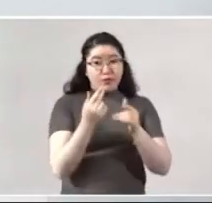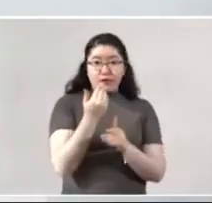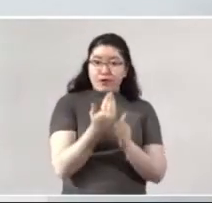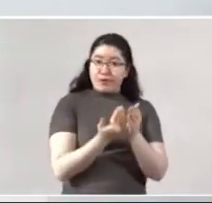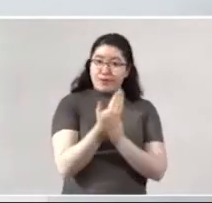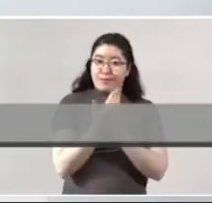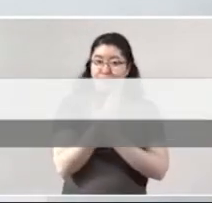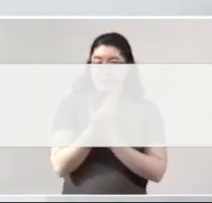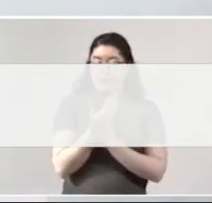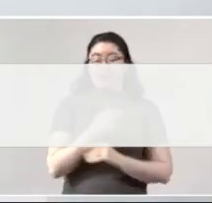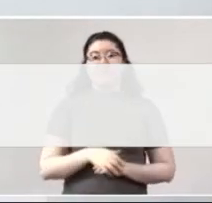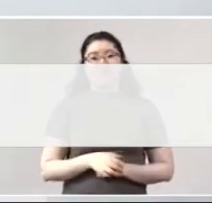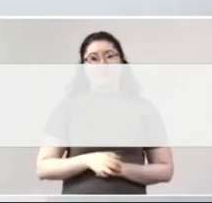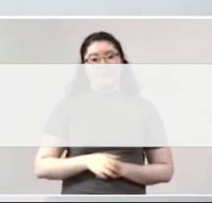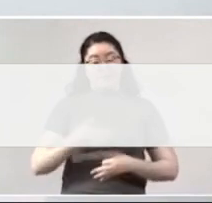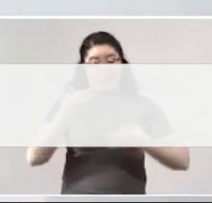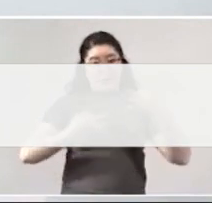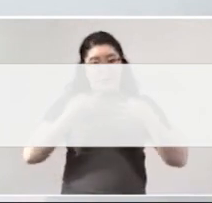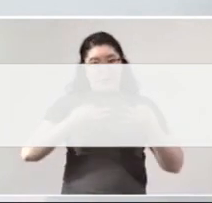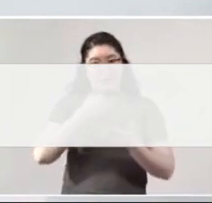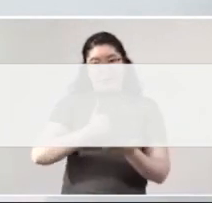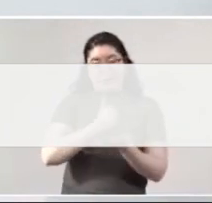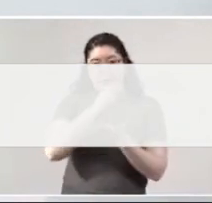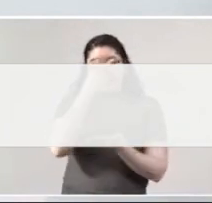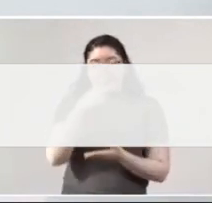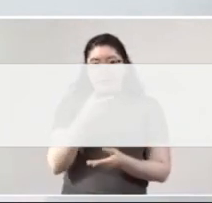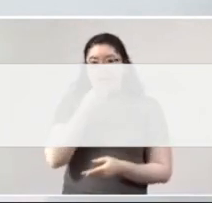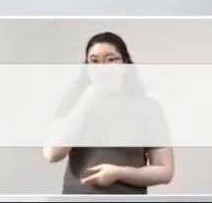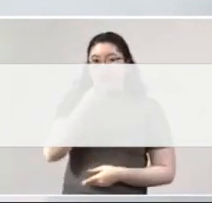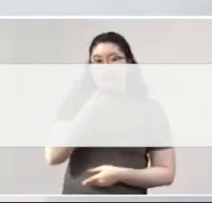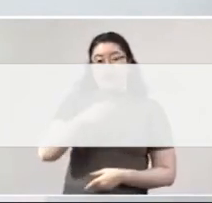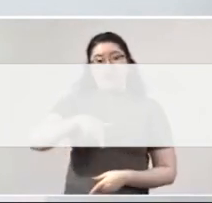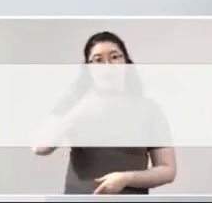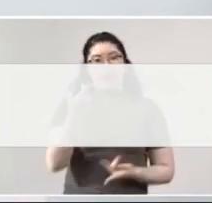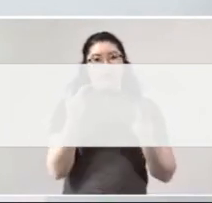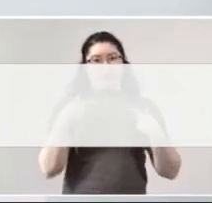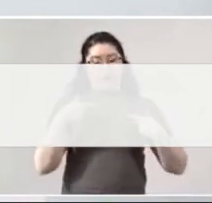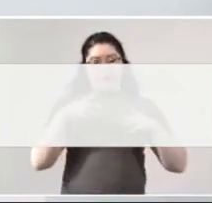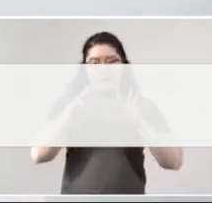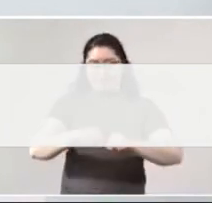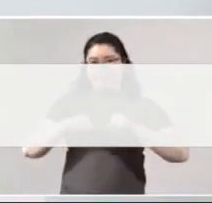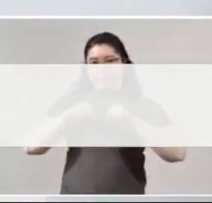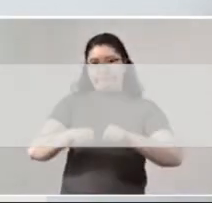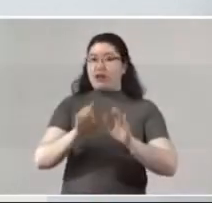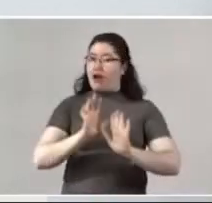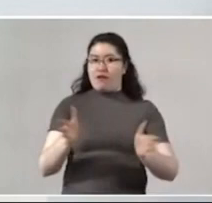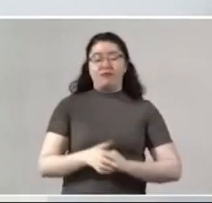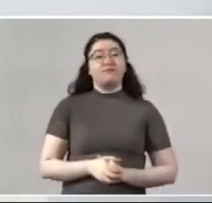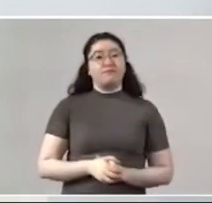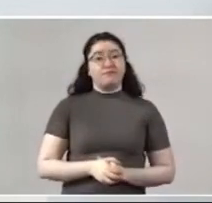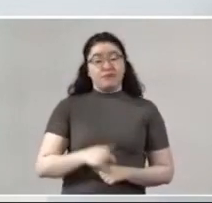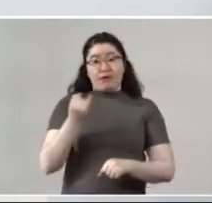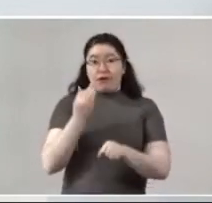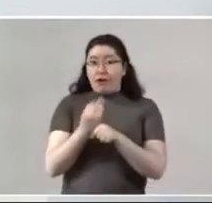Mexico City's Justice Department has confirmed 12 arrests. I feel confident the investigation will yield results to find